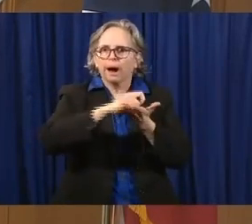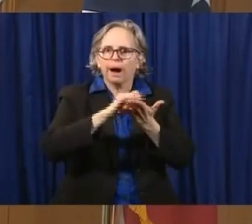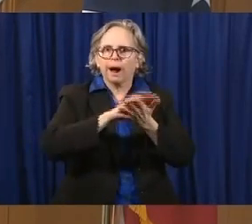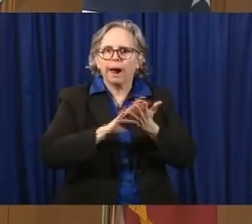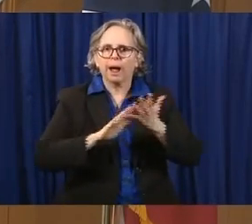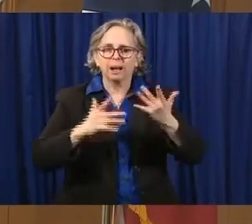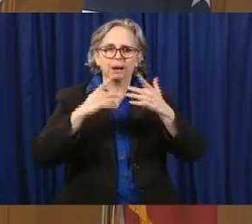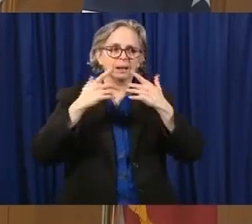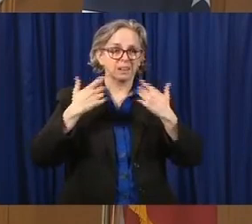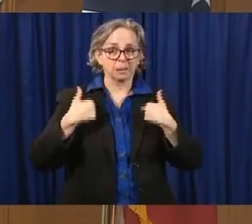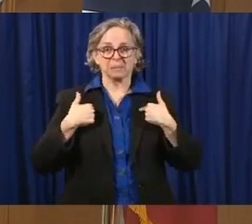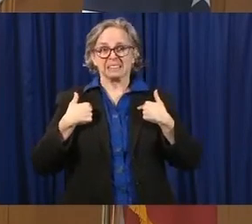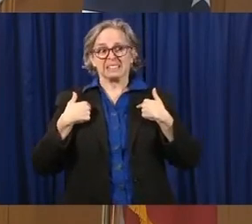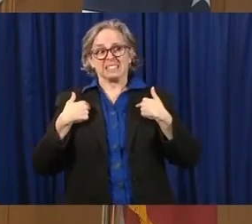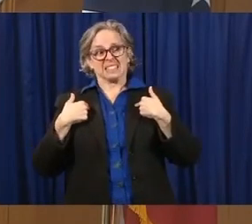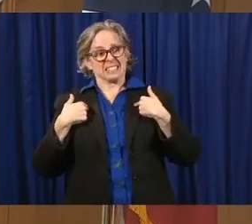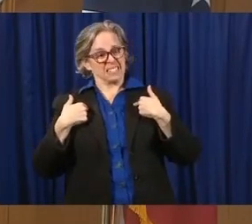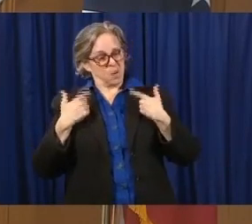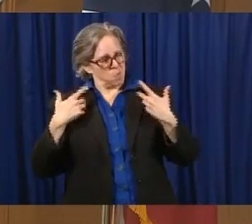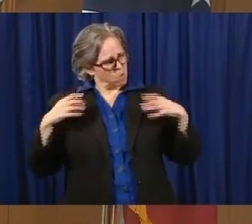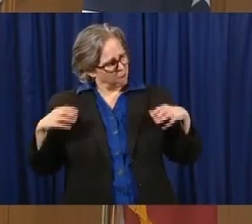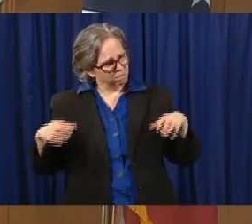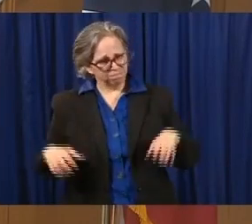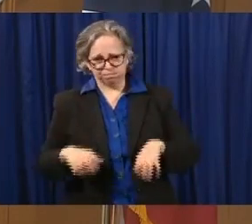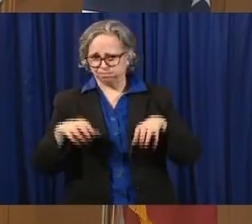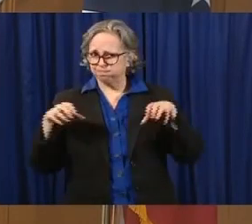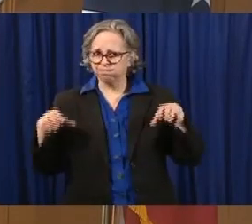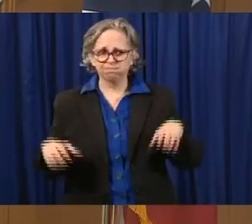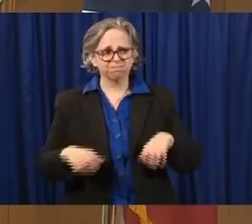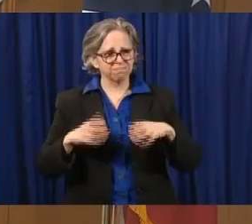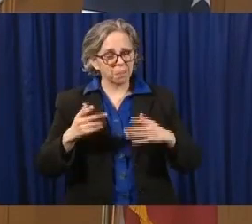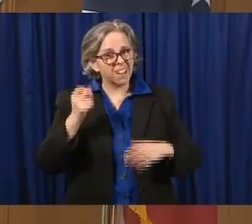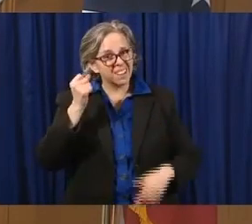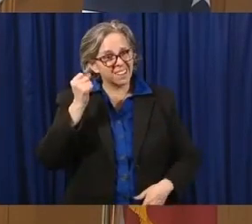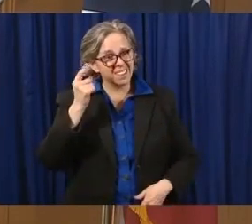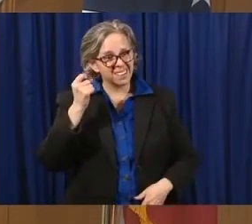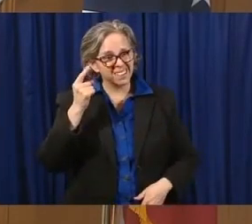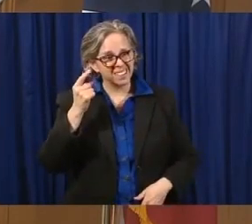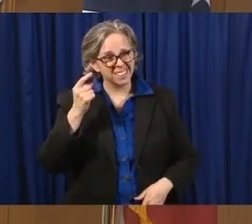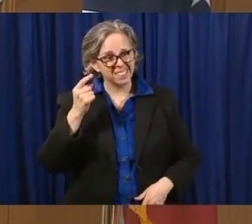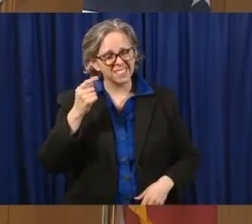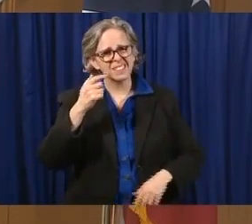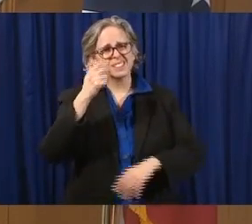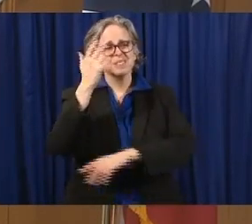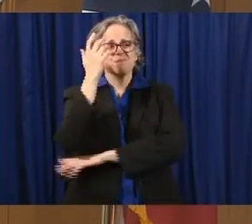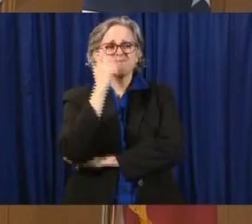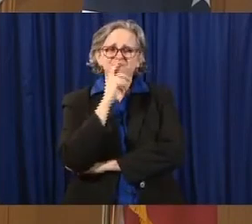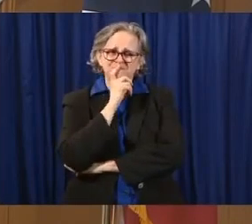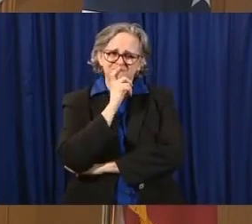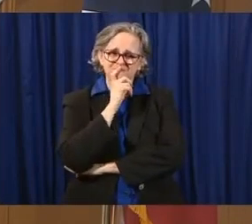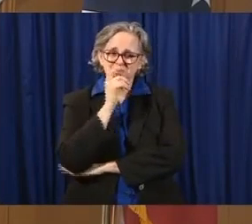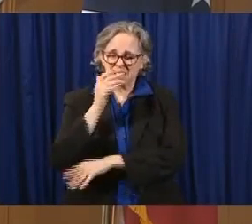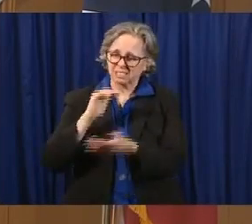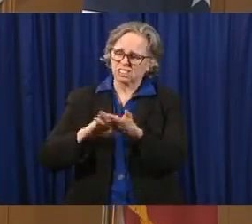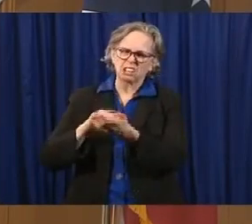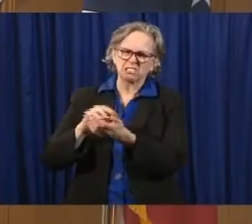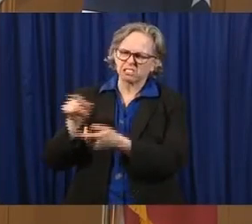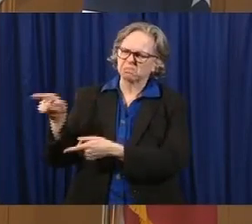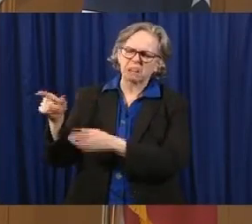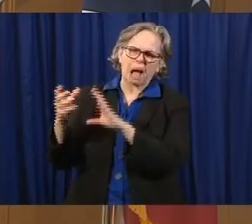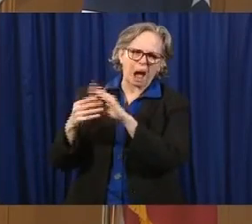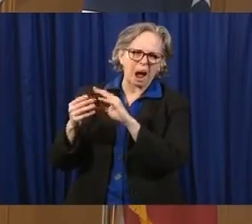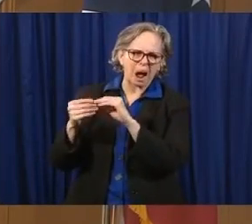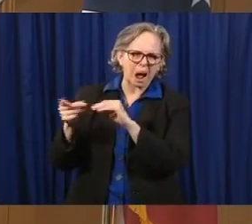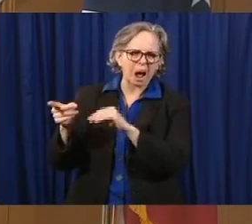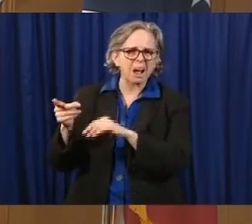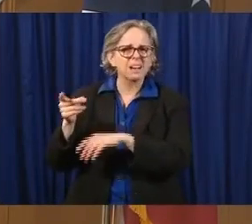working on this, but I envision, as Dr. Acton indicated, that everybody